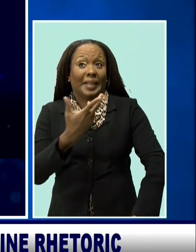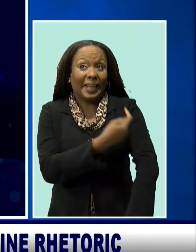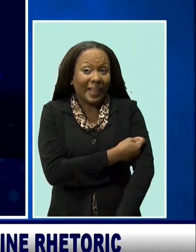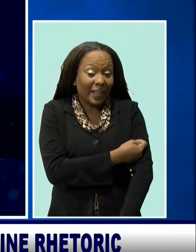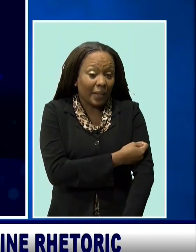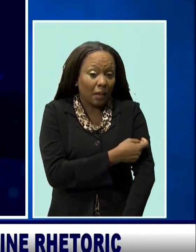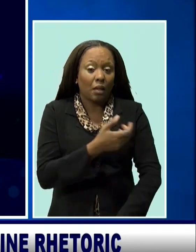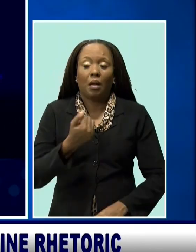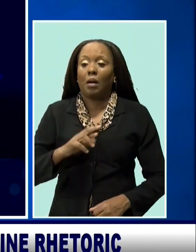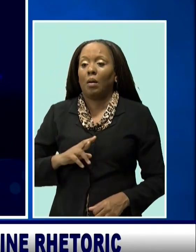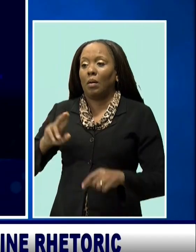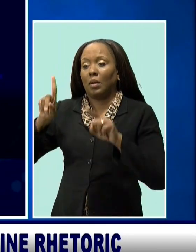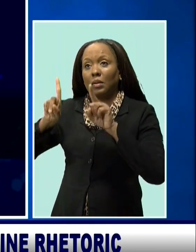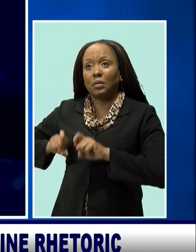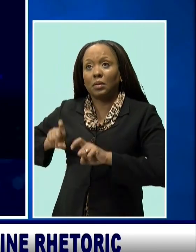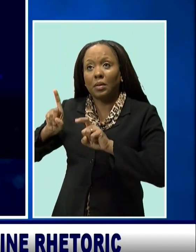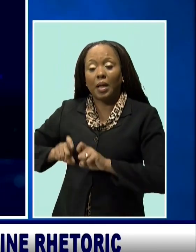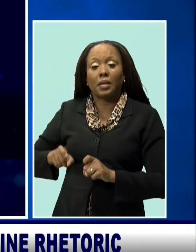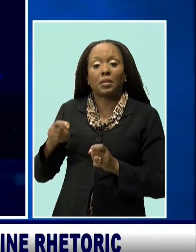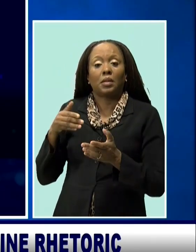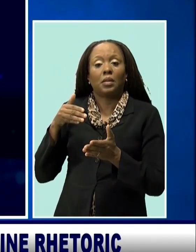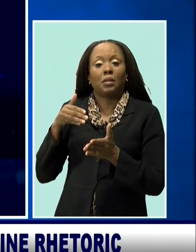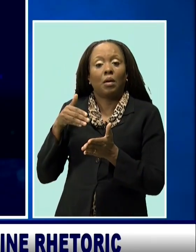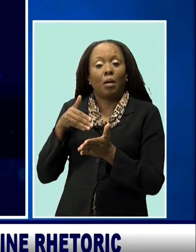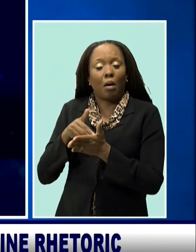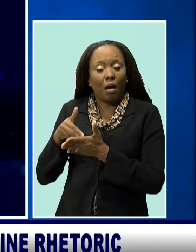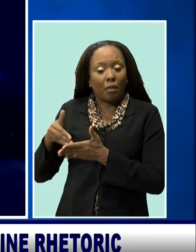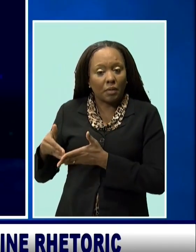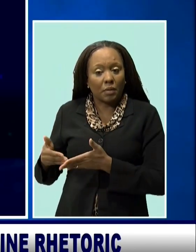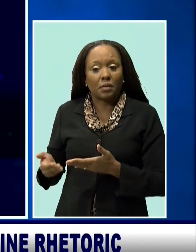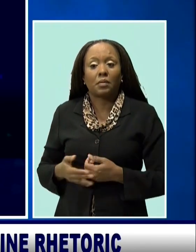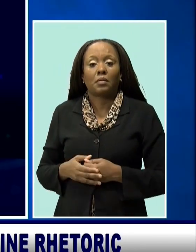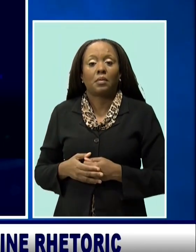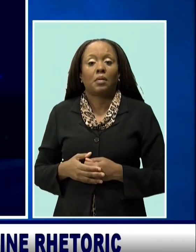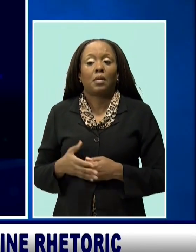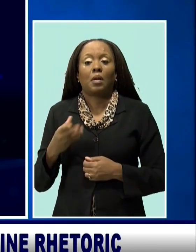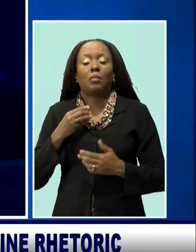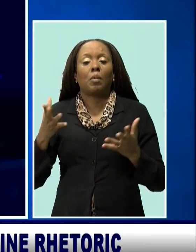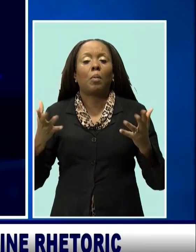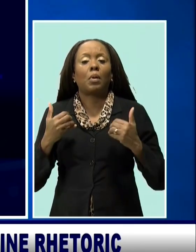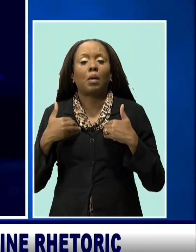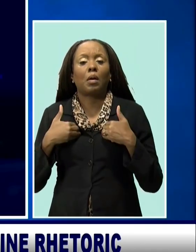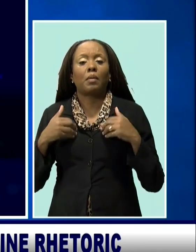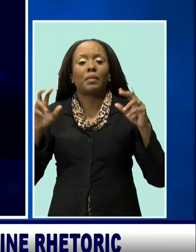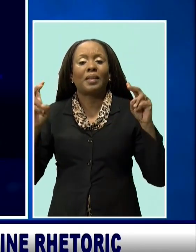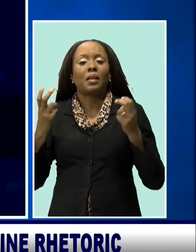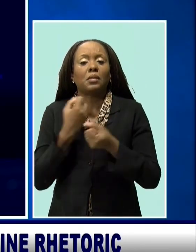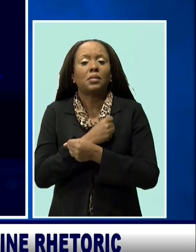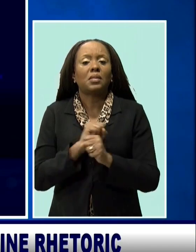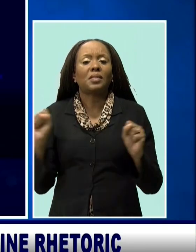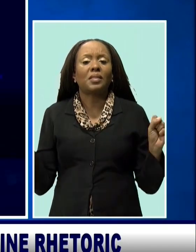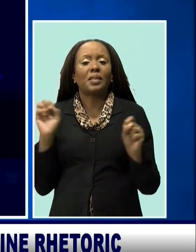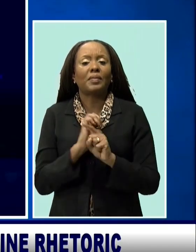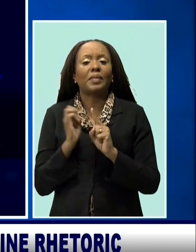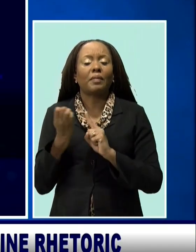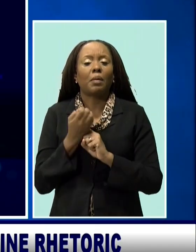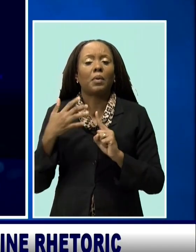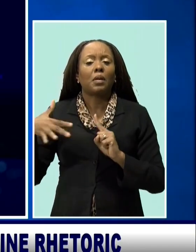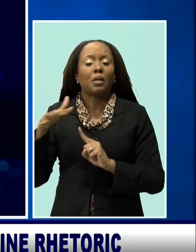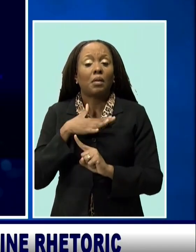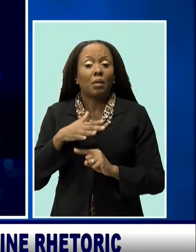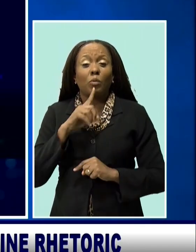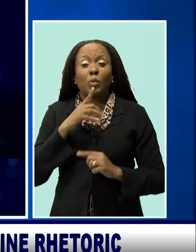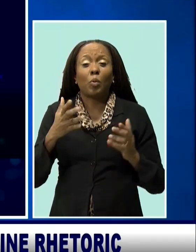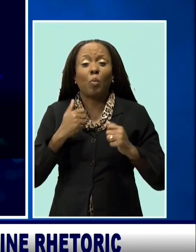or you take the test regularly, and we make sure that we can create that safe environment for the people, especially our elderly